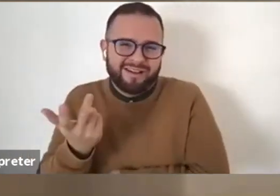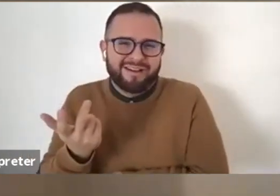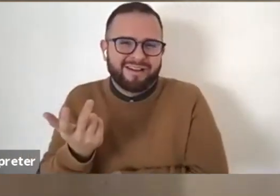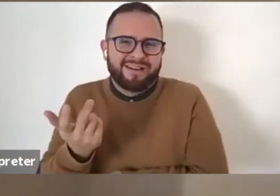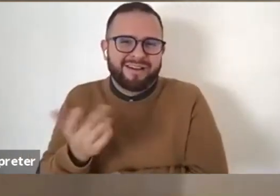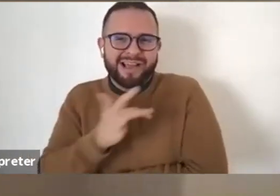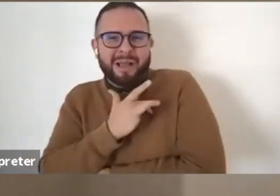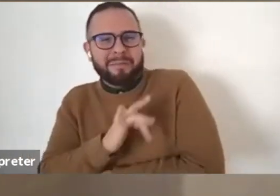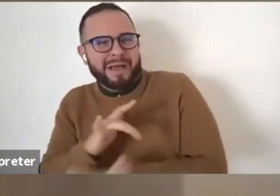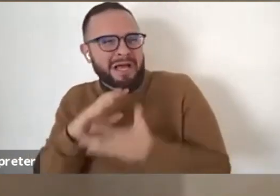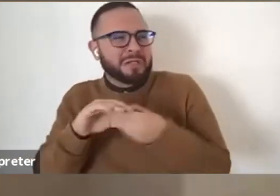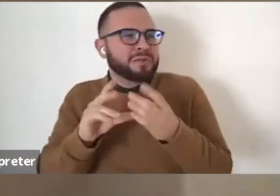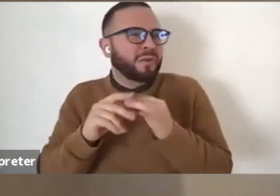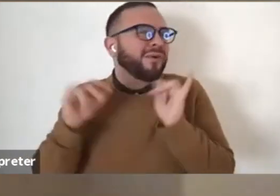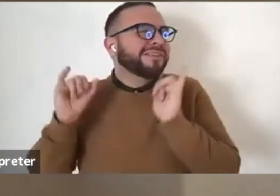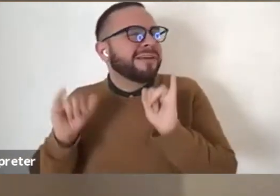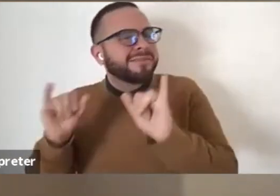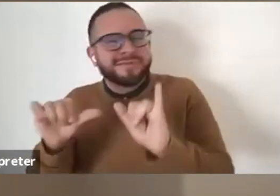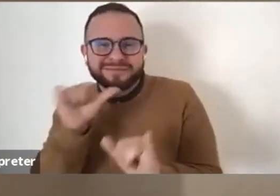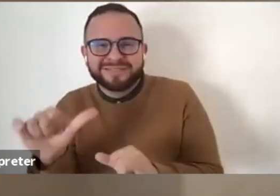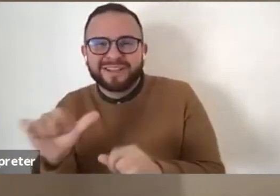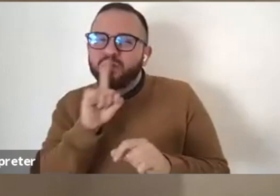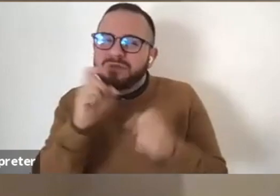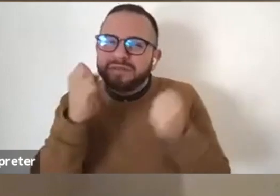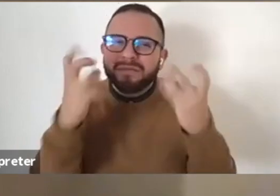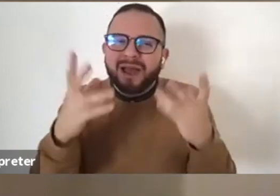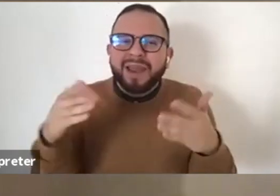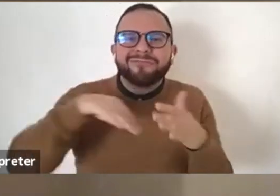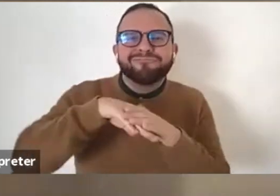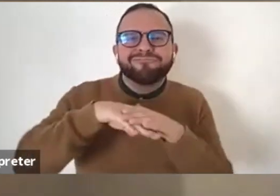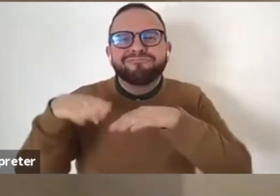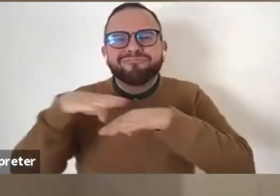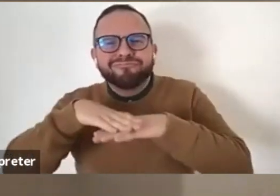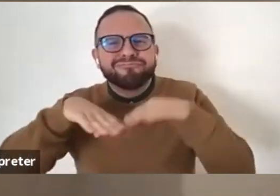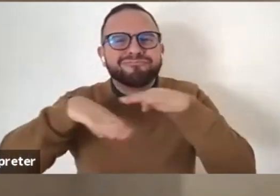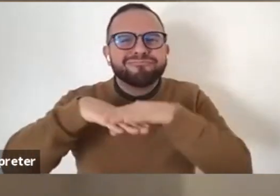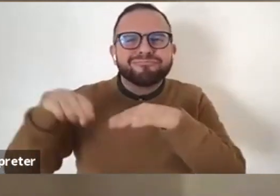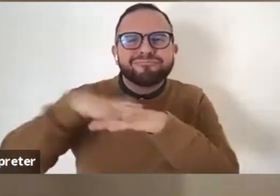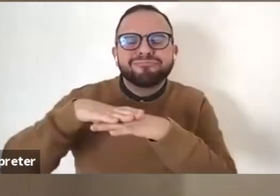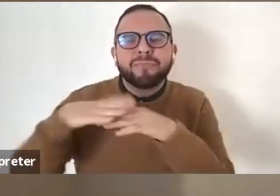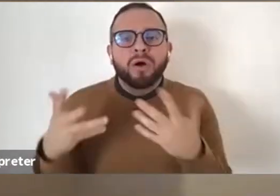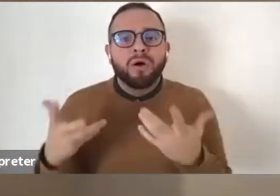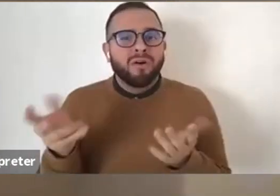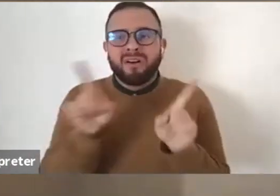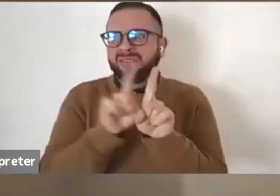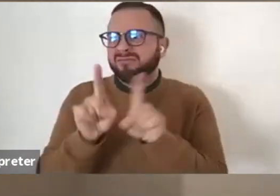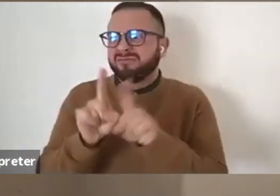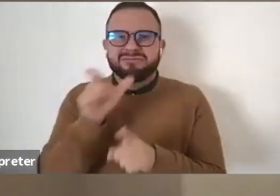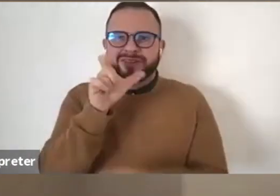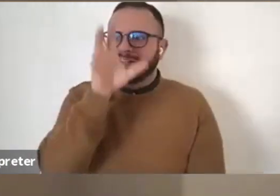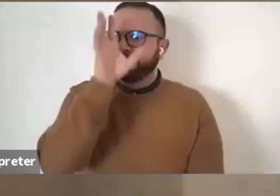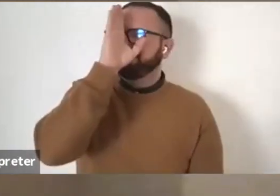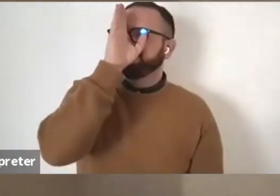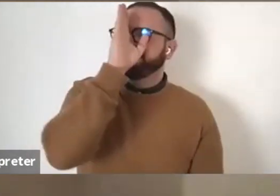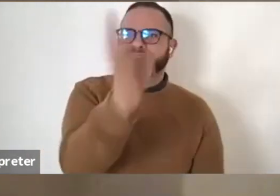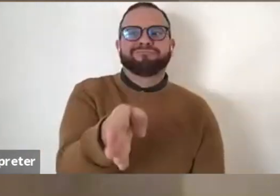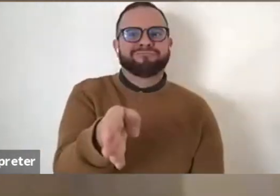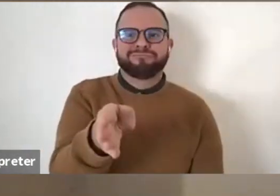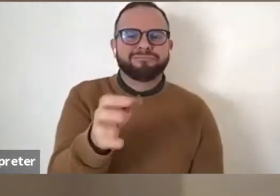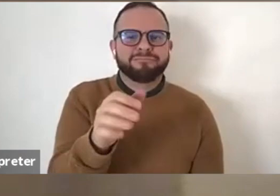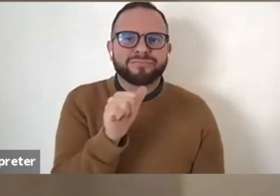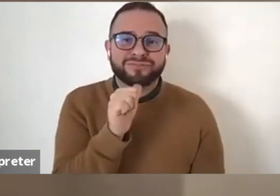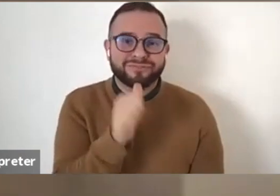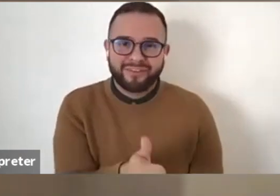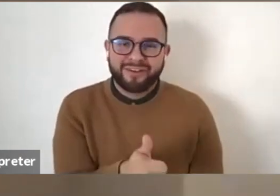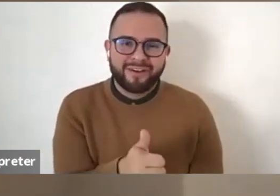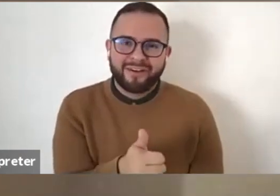many layers, and also I think it's not straightforward. It's not very straightforward film. But what